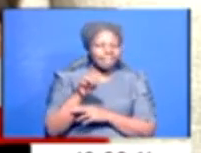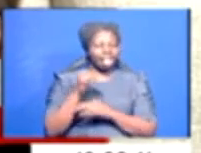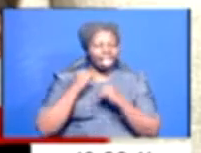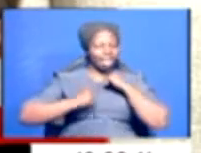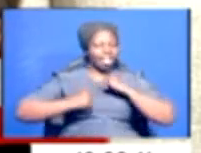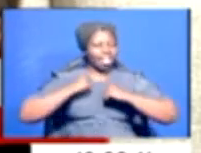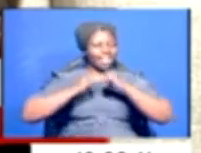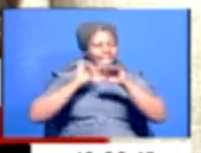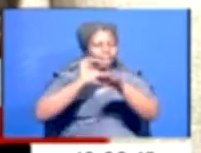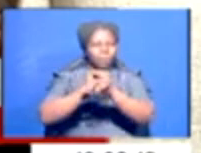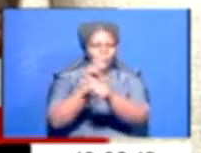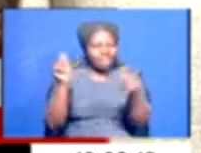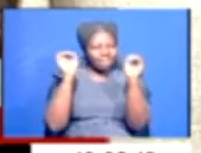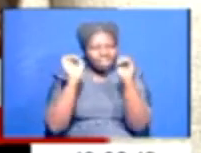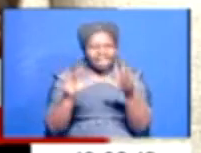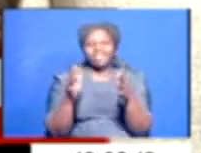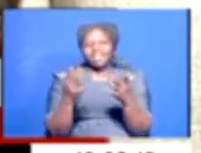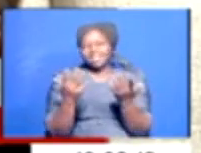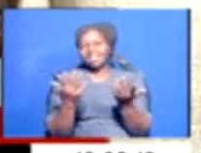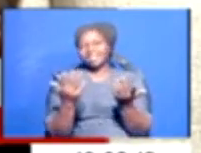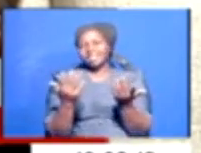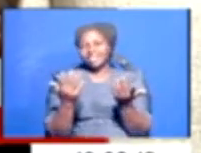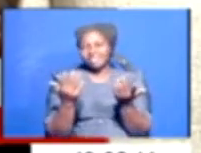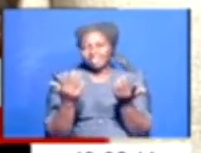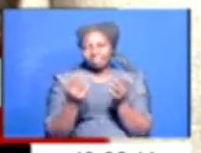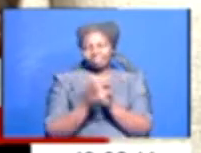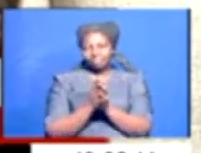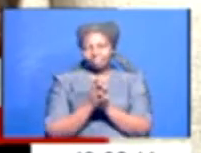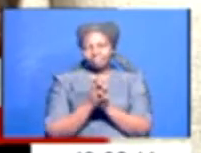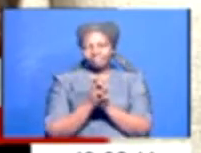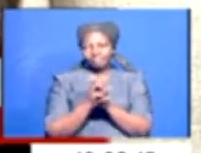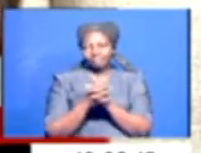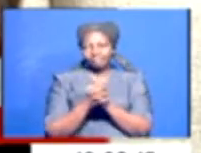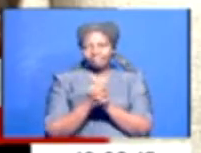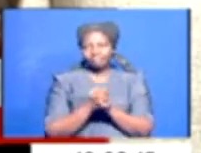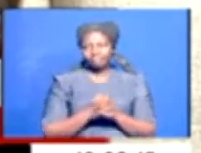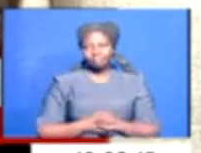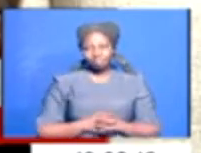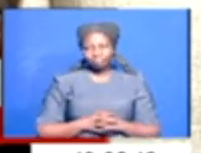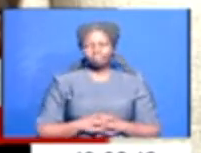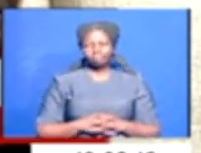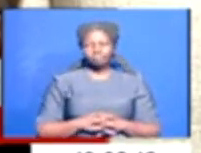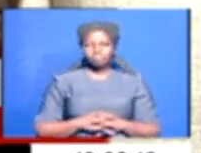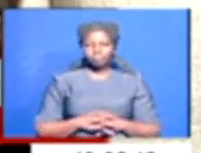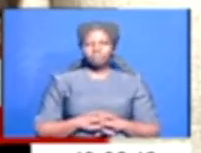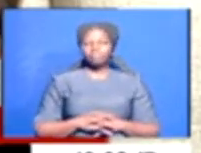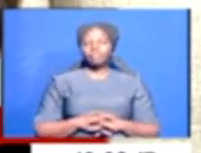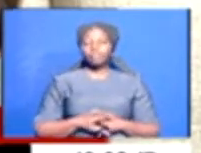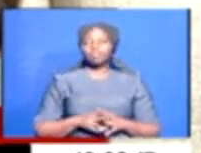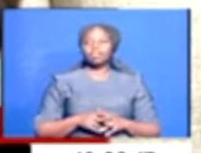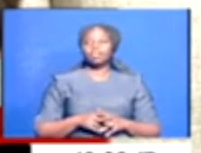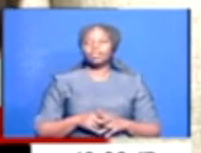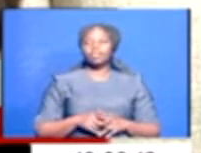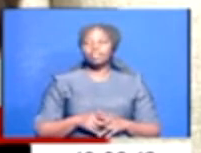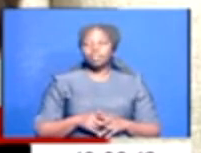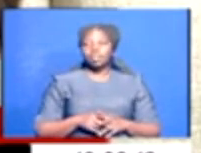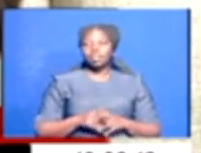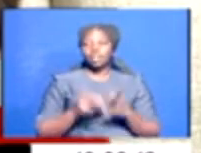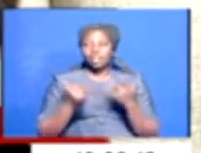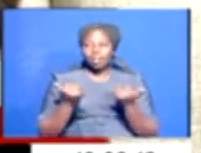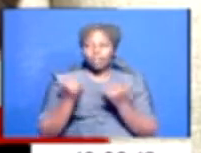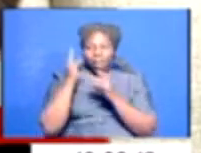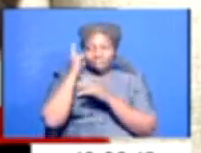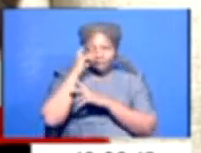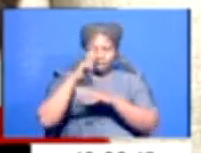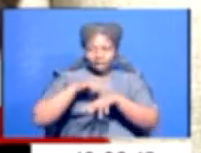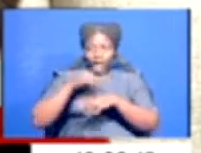ran 12:13 at that time. Yeah. Mm-hmm. And now I think when I went to